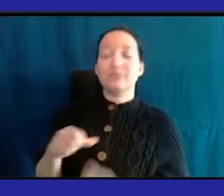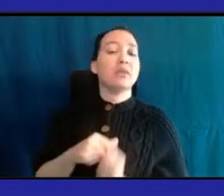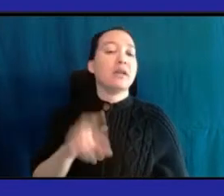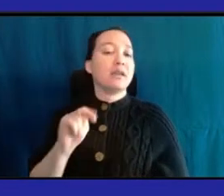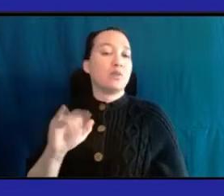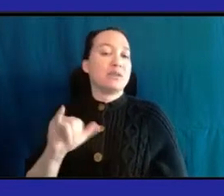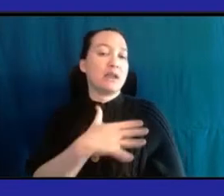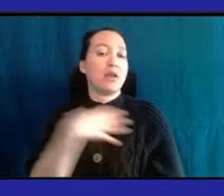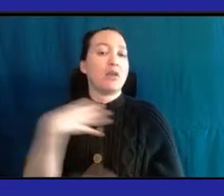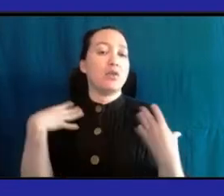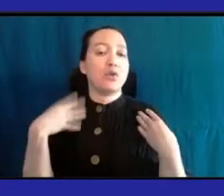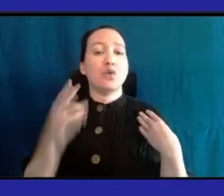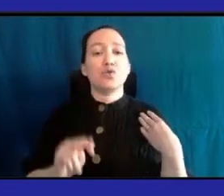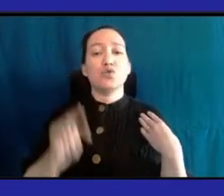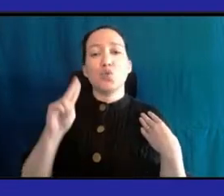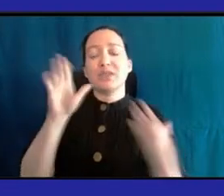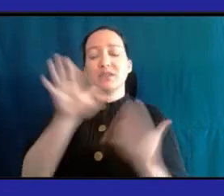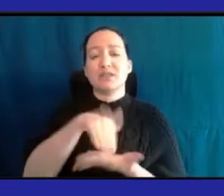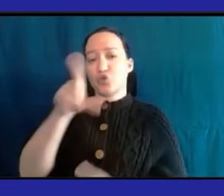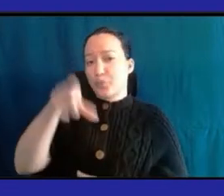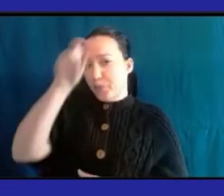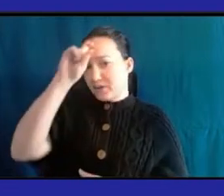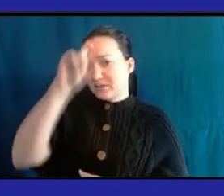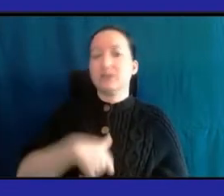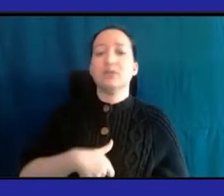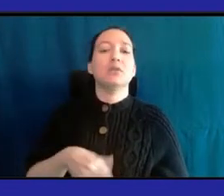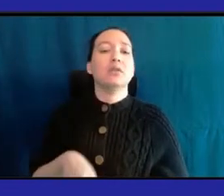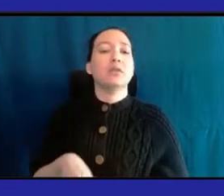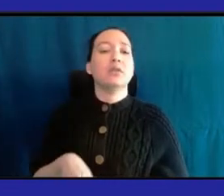Bronx for a contract amount of